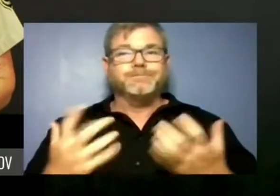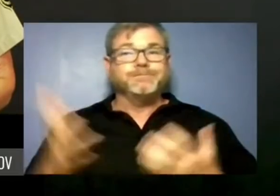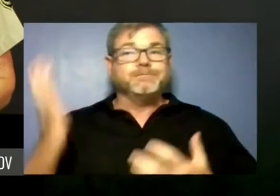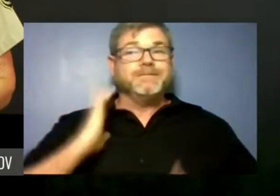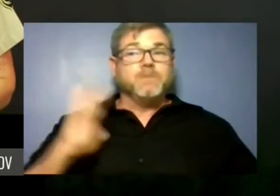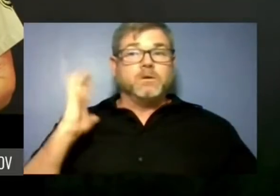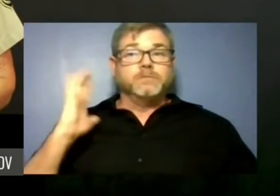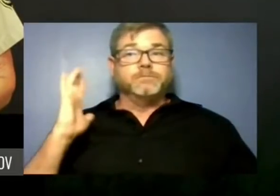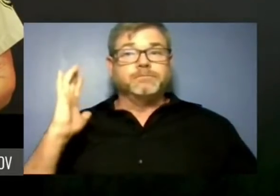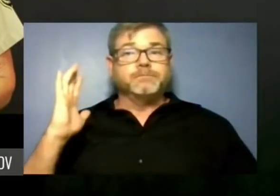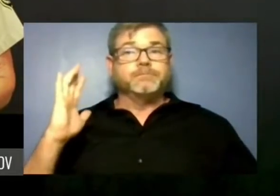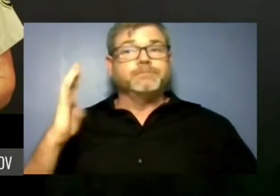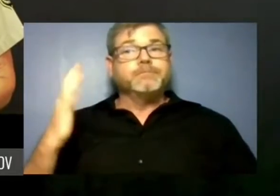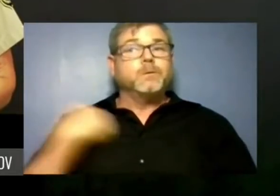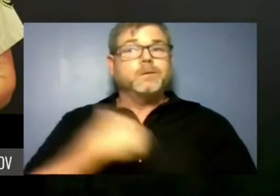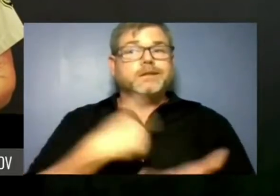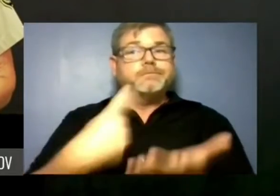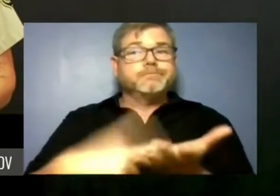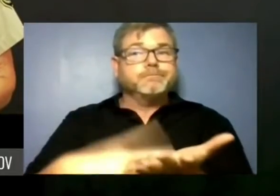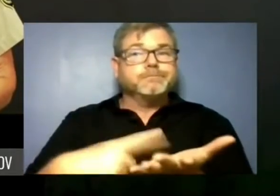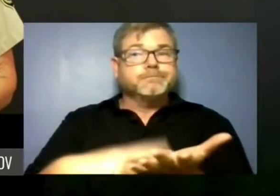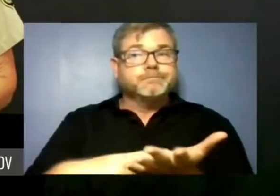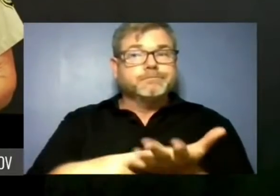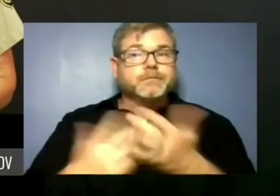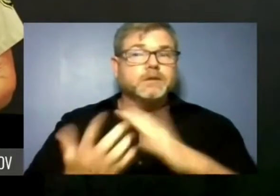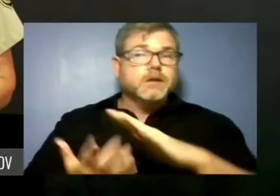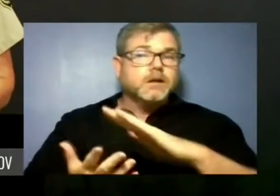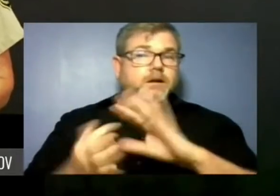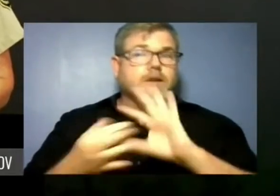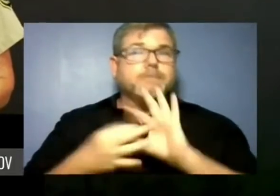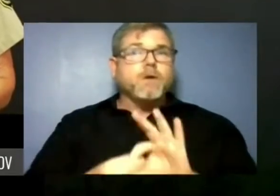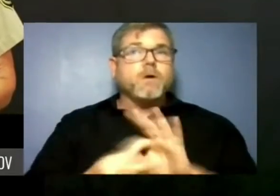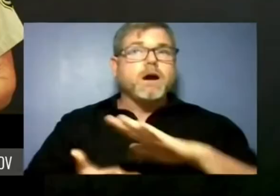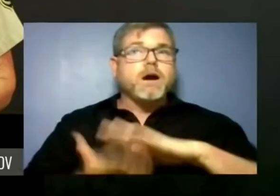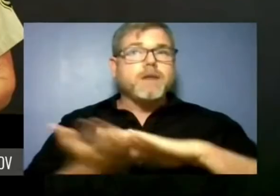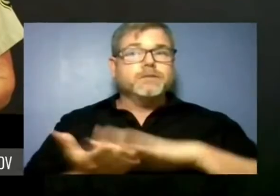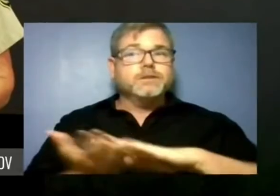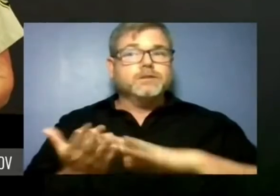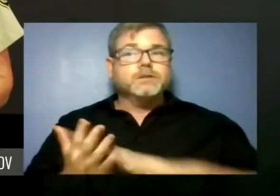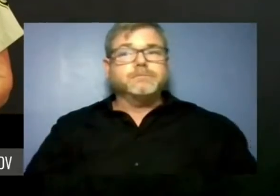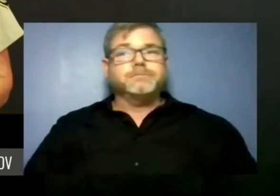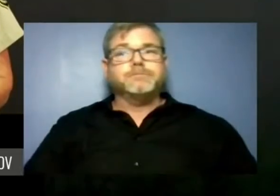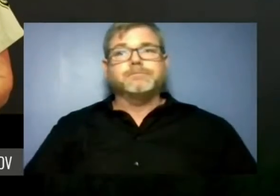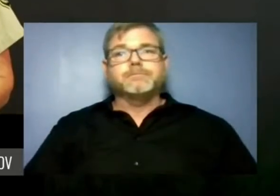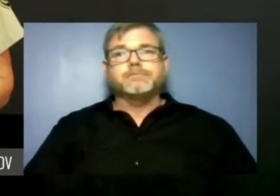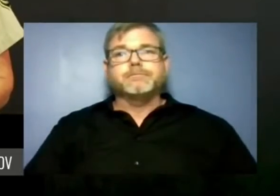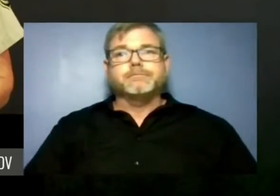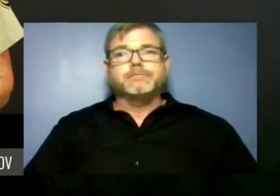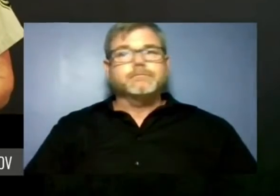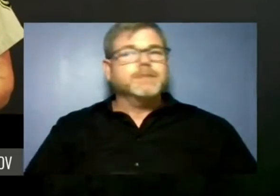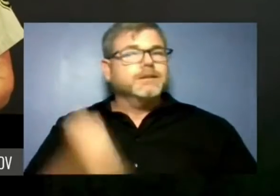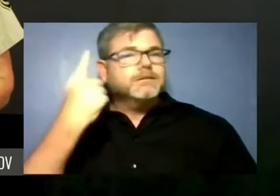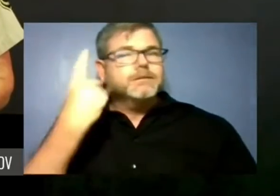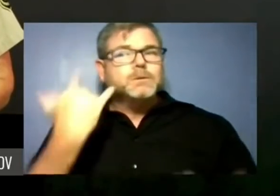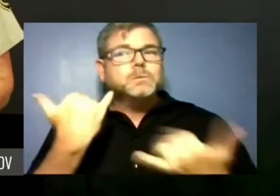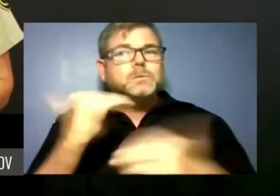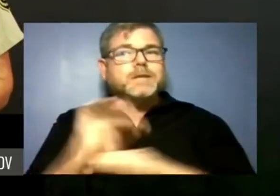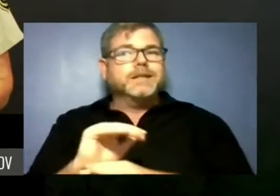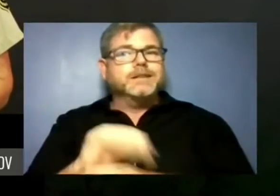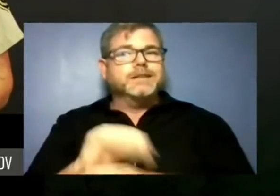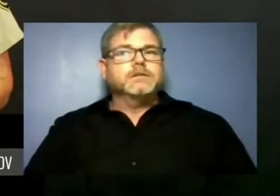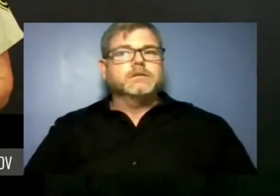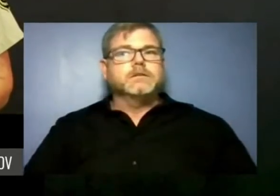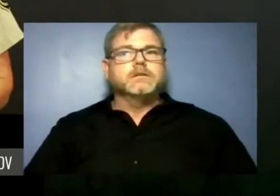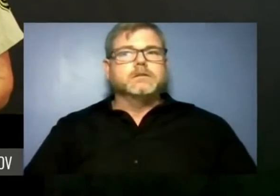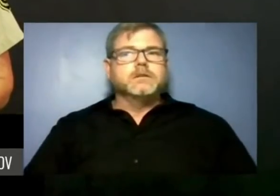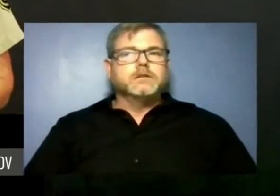the operational aspects of the fire. But I wanted to check in with you all tonight as some folks are starting to go back home or starting to get